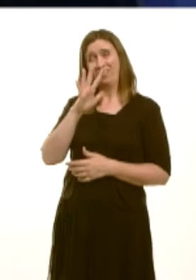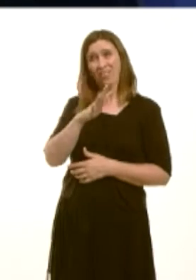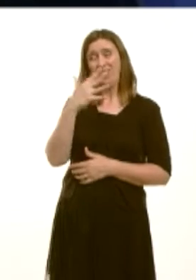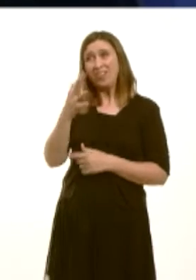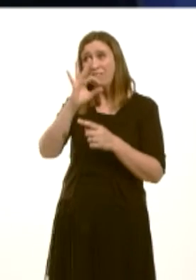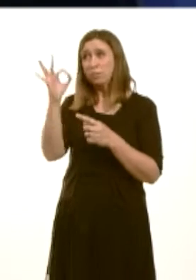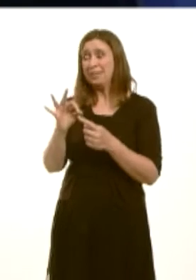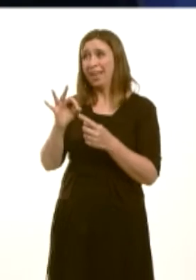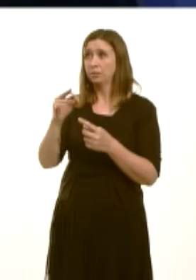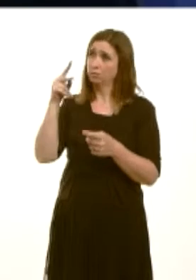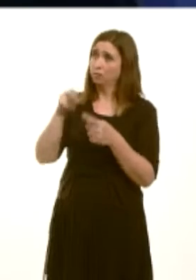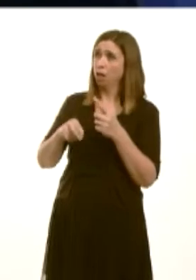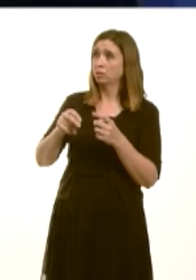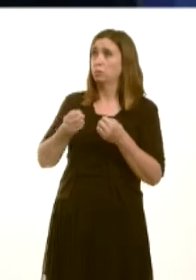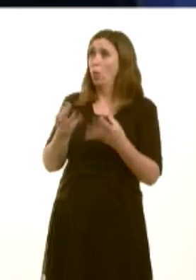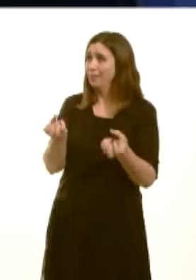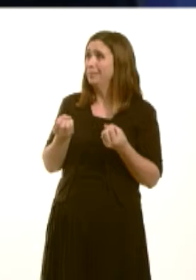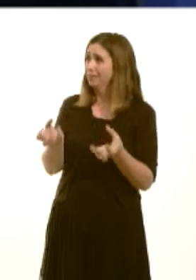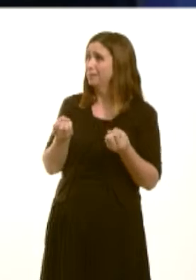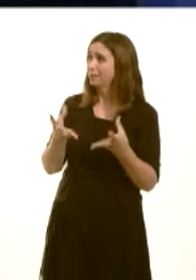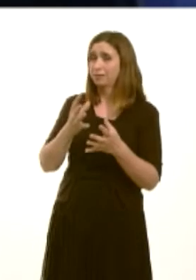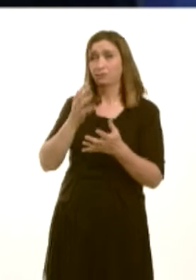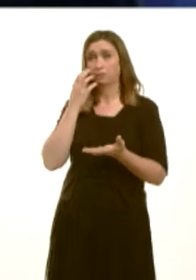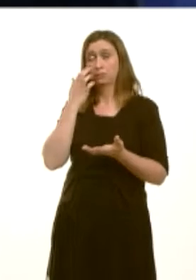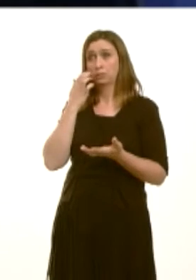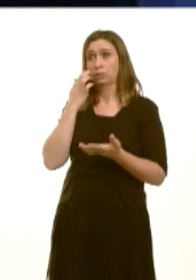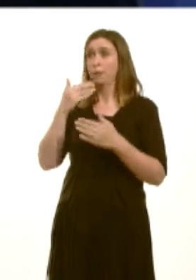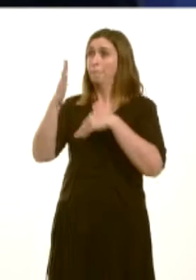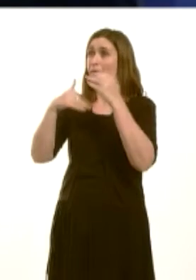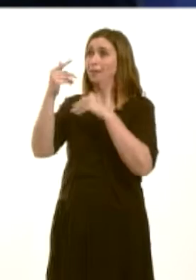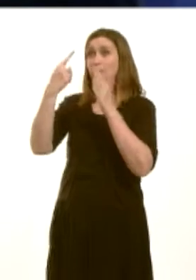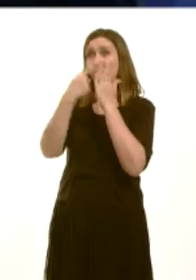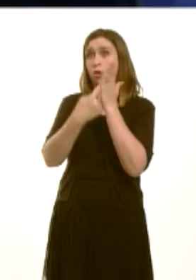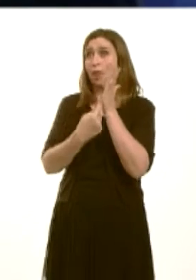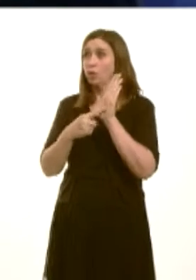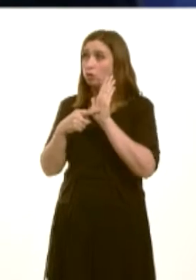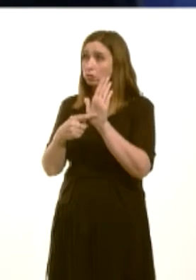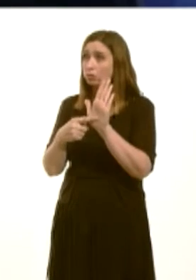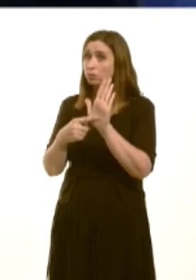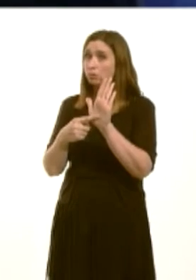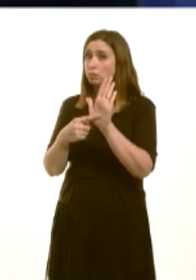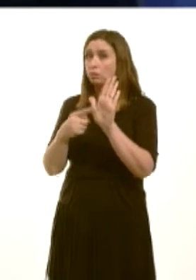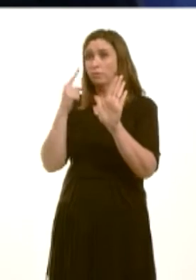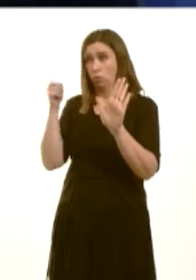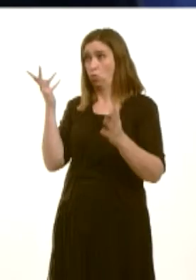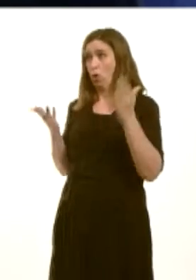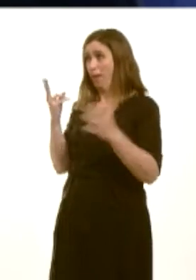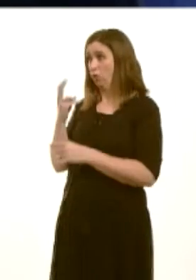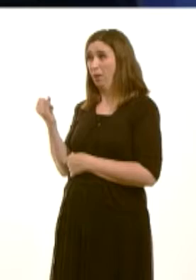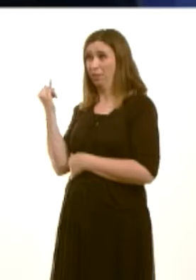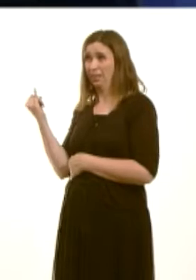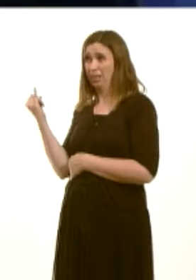in energy efficiency from the point of view of building regulations as compared to the 2006 level